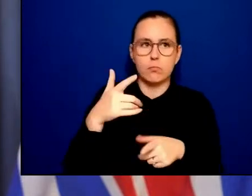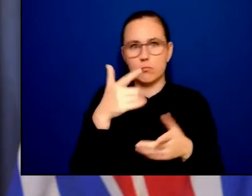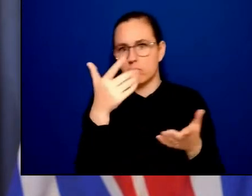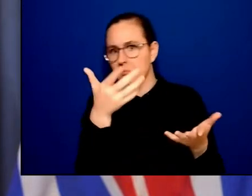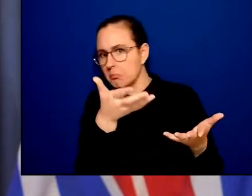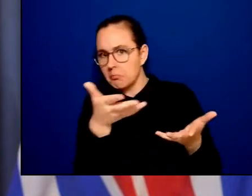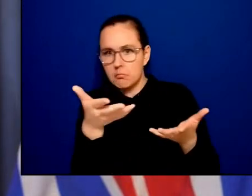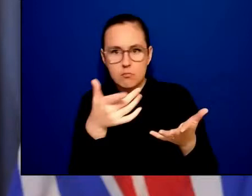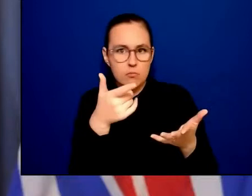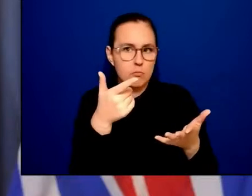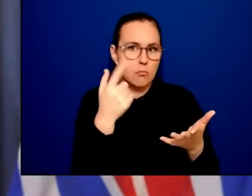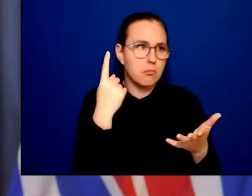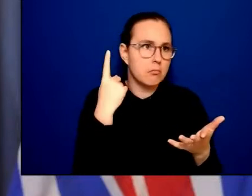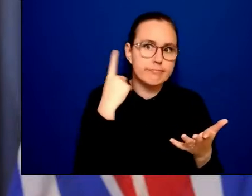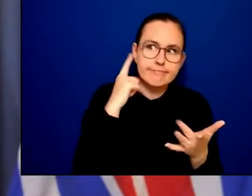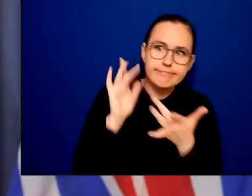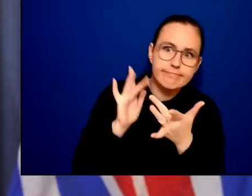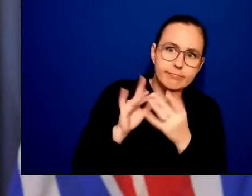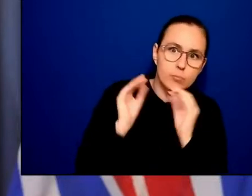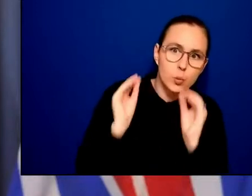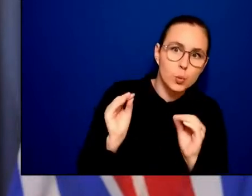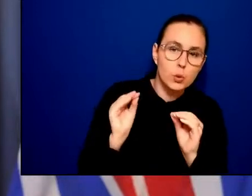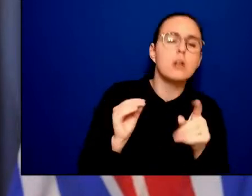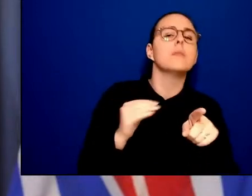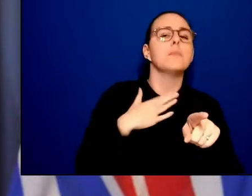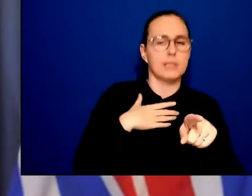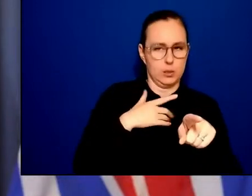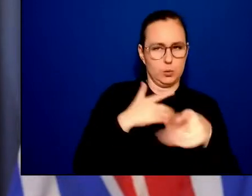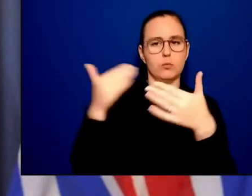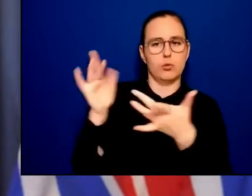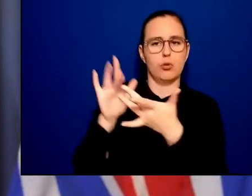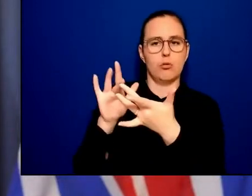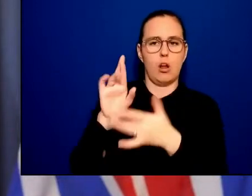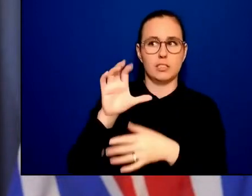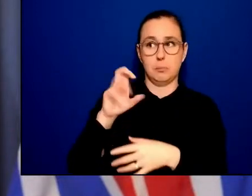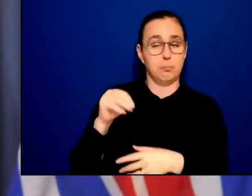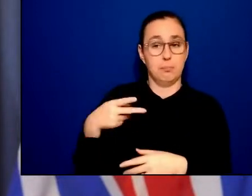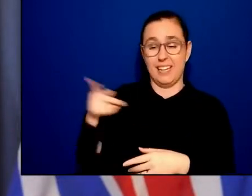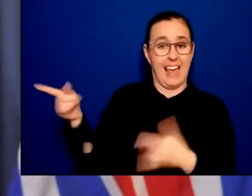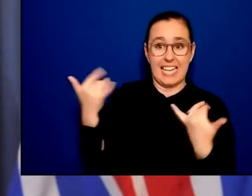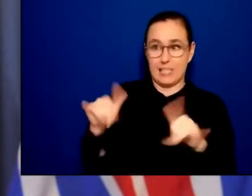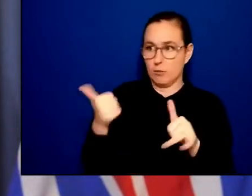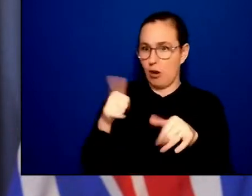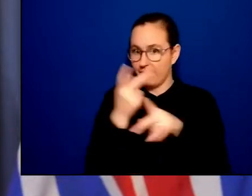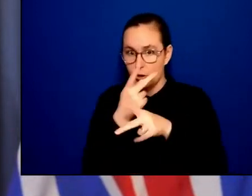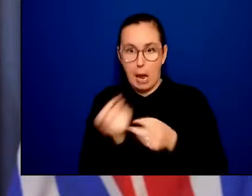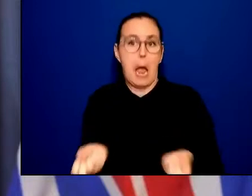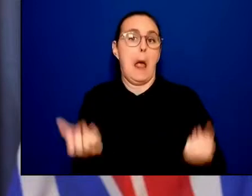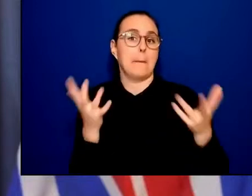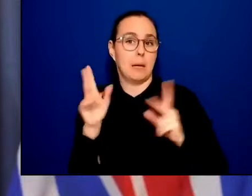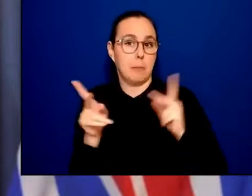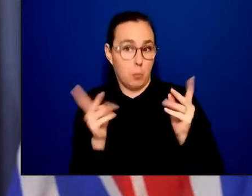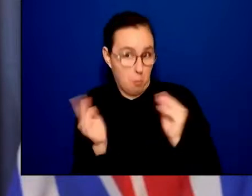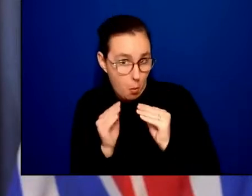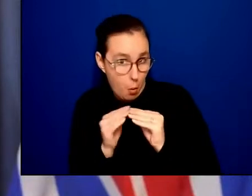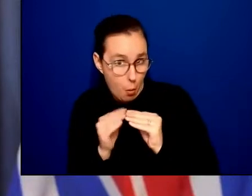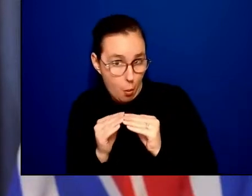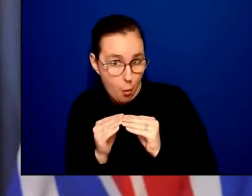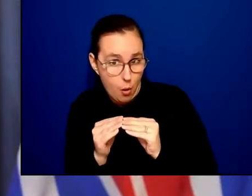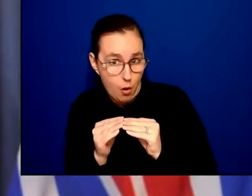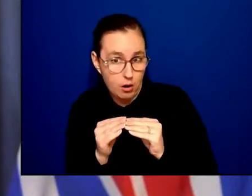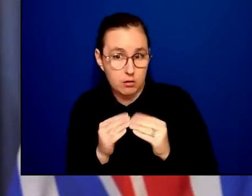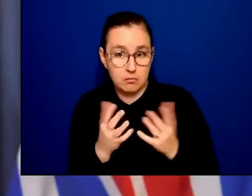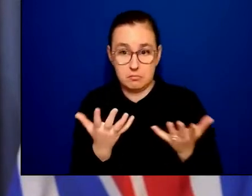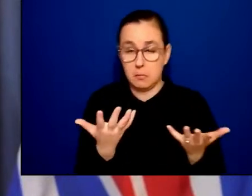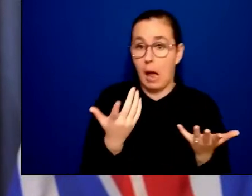the RCMP. In terms of the number of people, I think I'll ask the RCMP to comment on